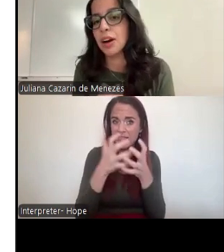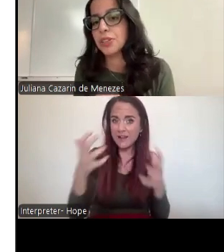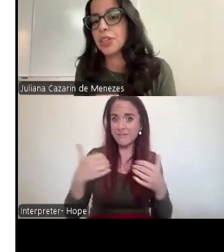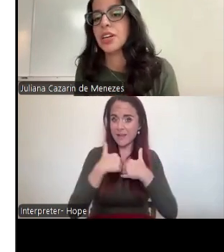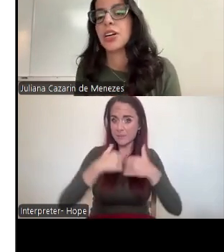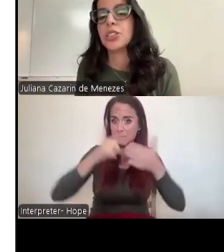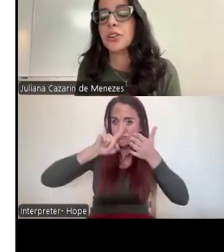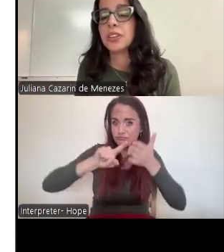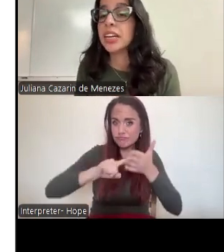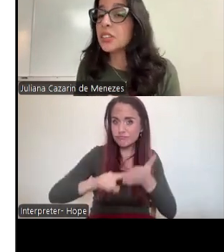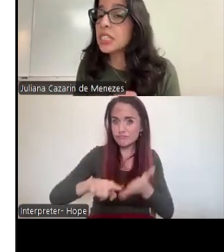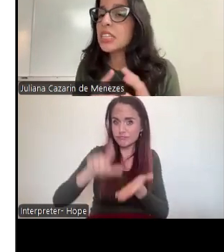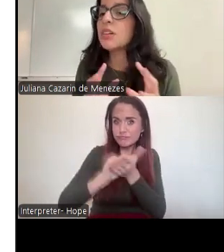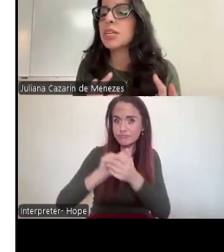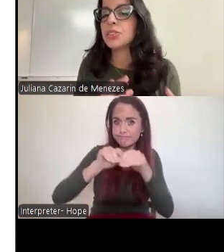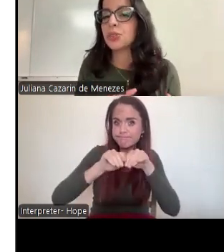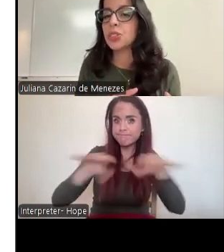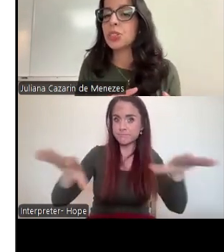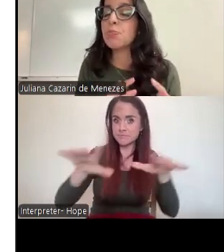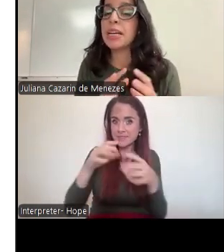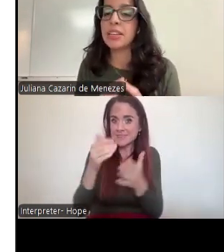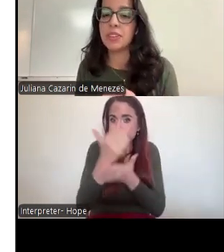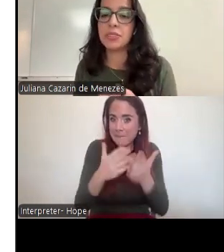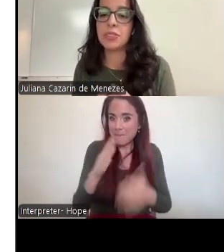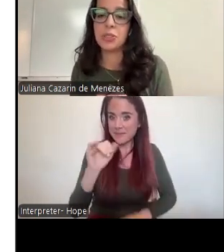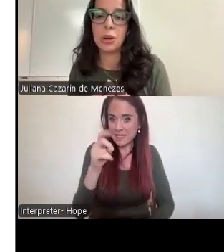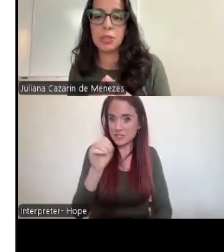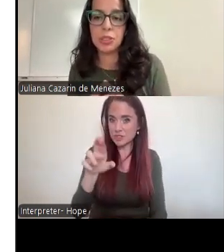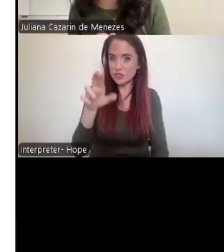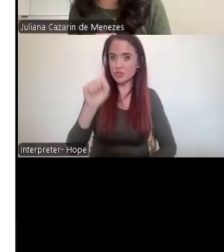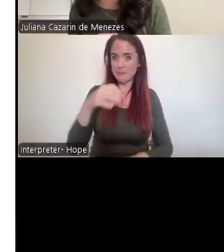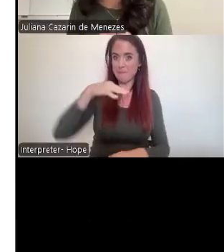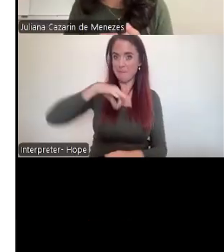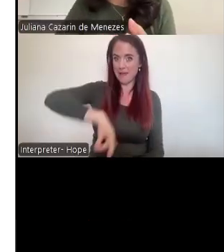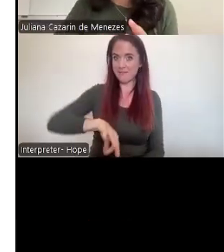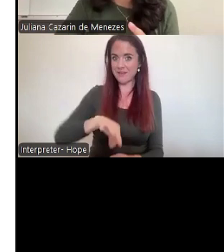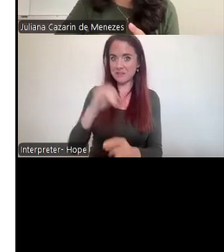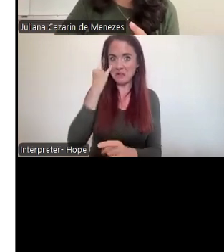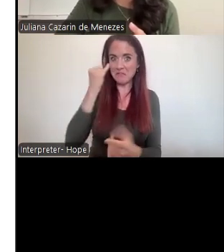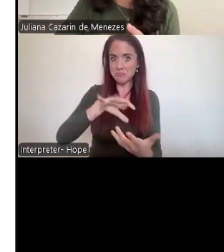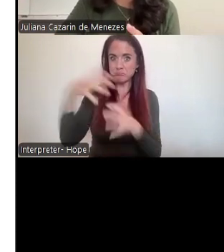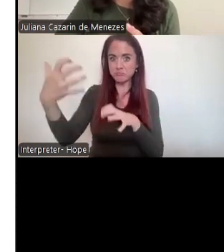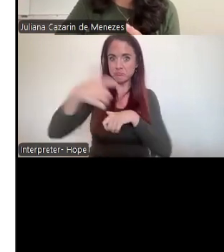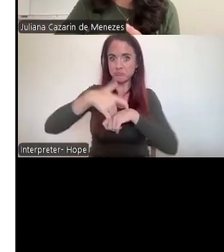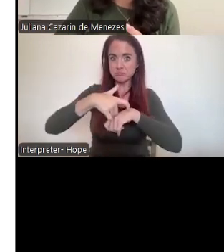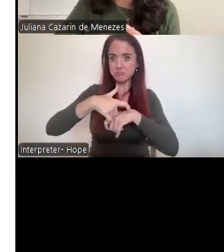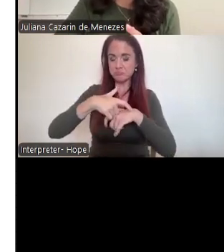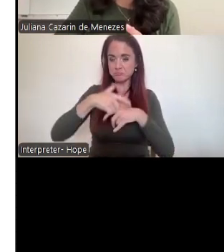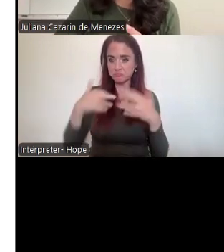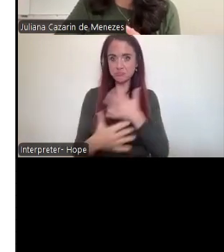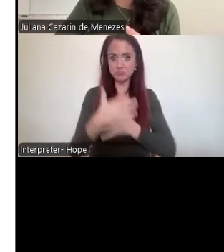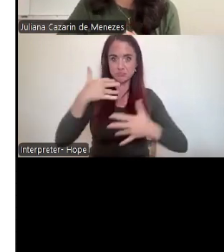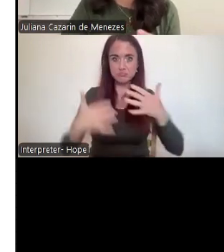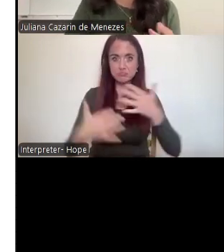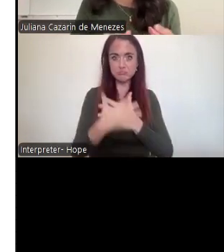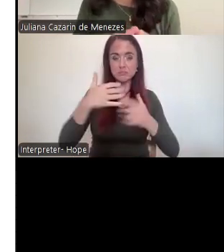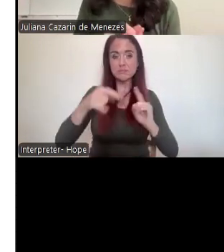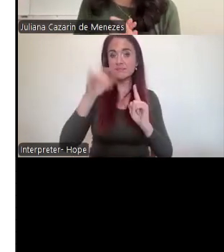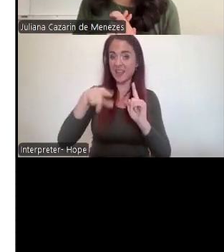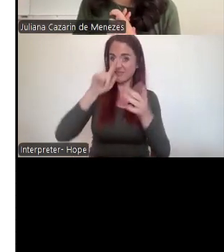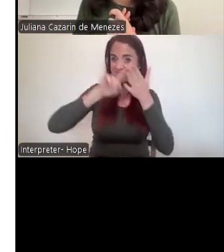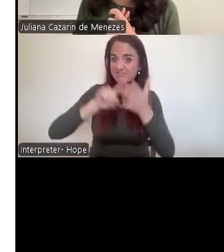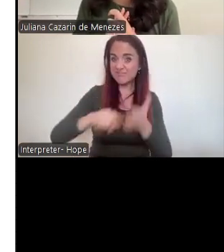studies came out showing that actually some cancers could benefit from disrupted clocks. So in these studies, what was shown is